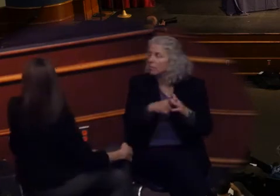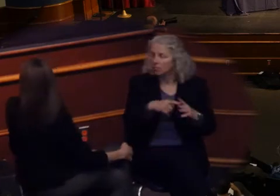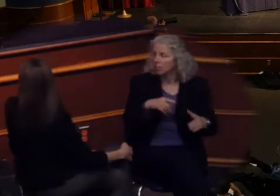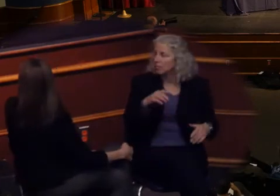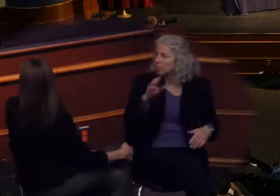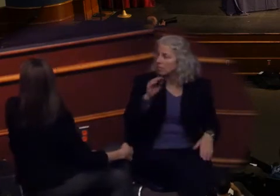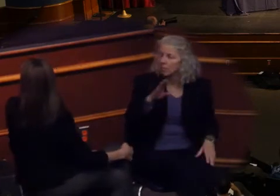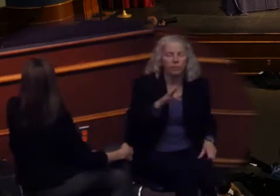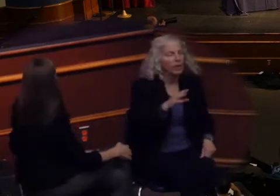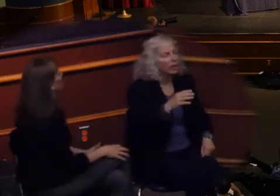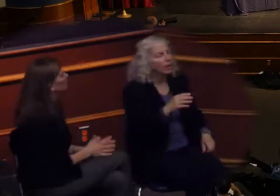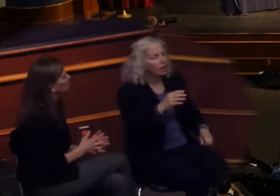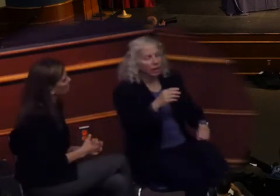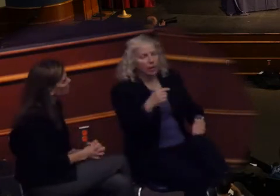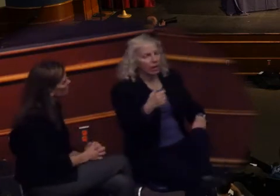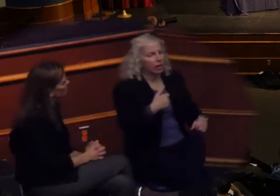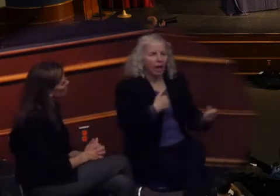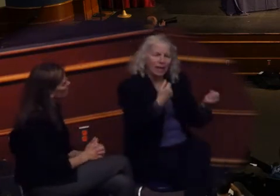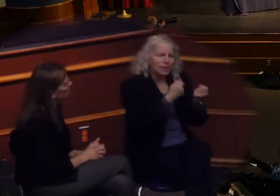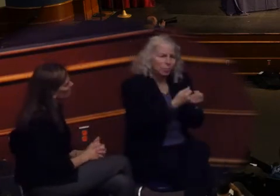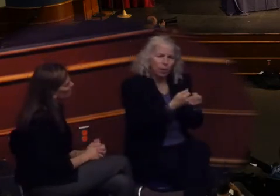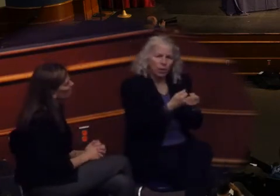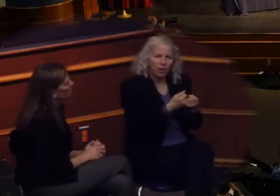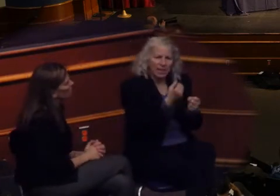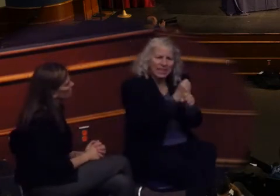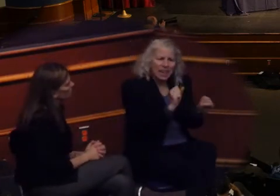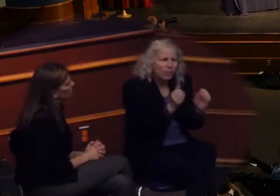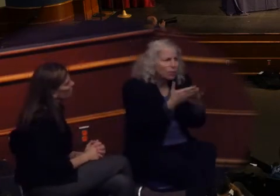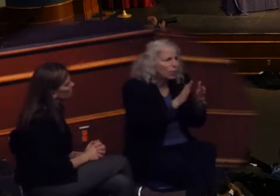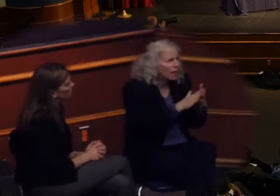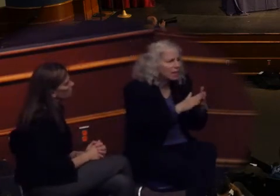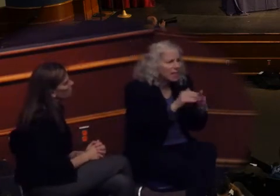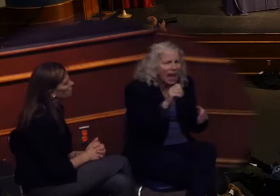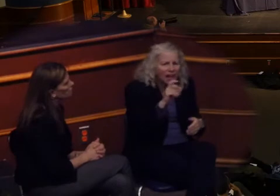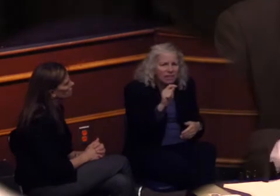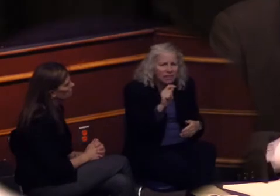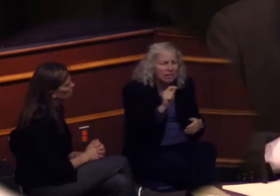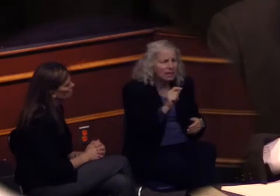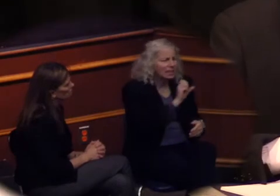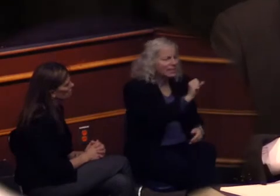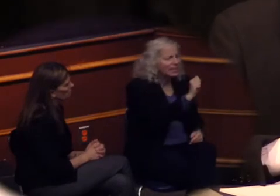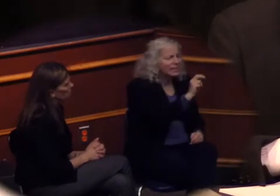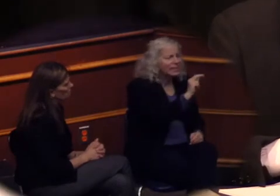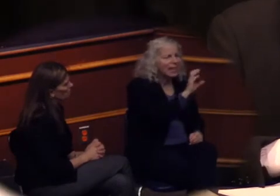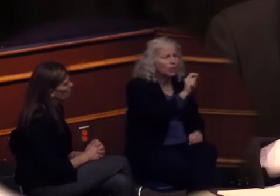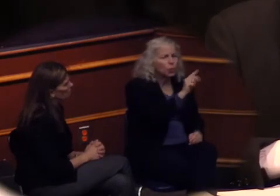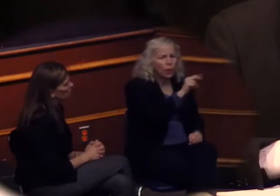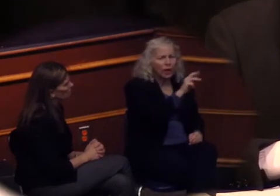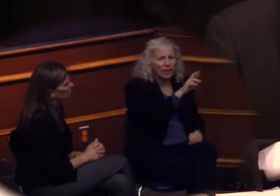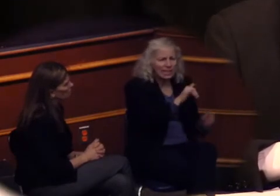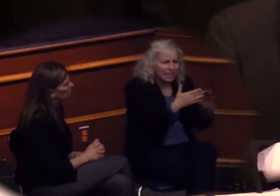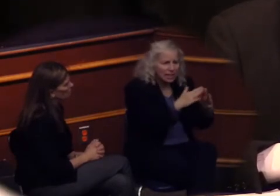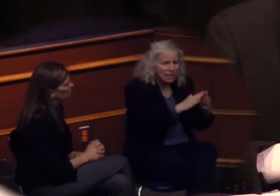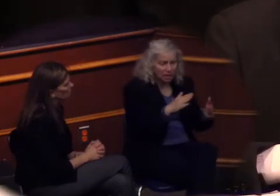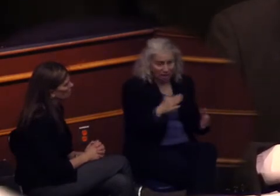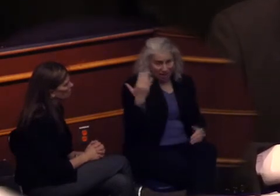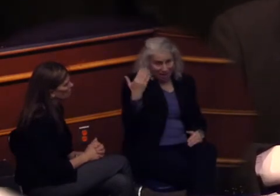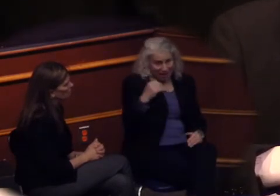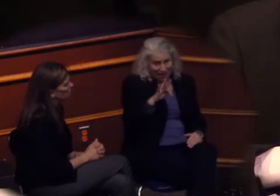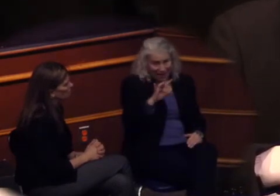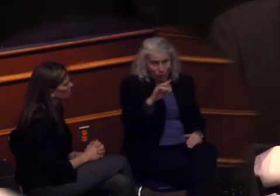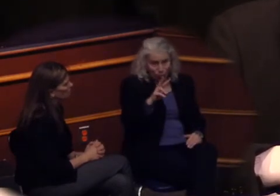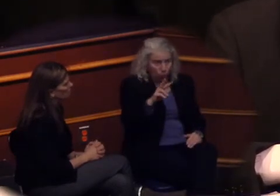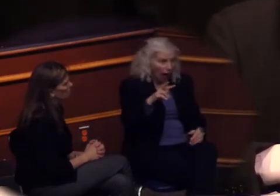Well, I support Safe Communities Act. support sanctuary cities. Back in 1982, I was actually ordained in the